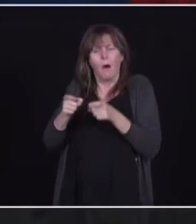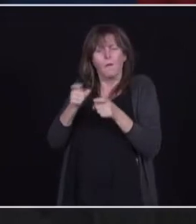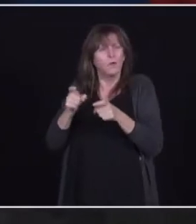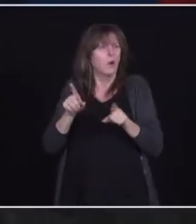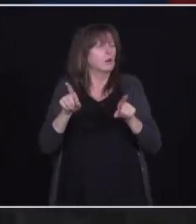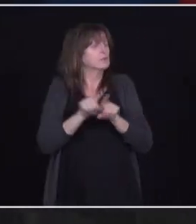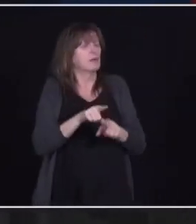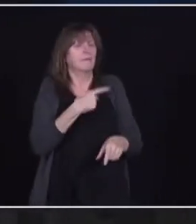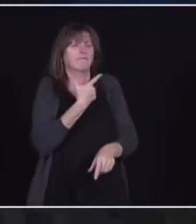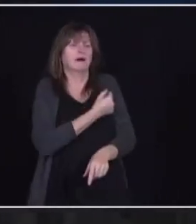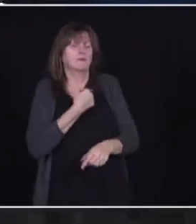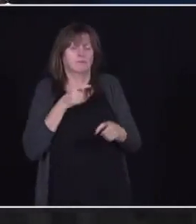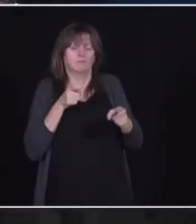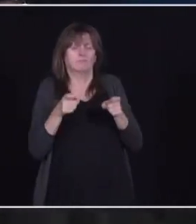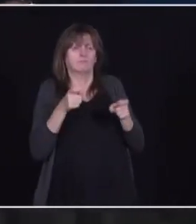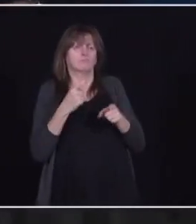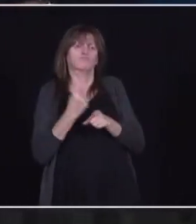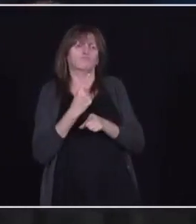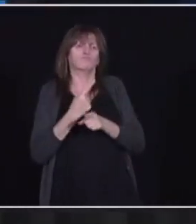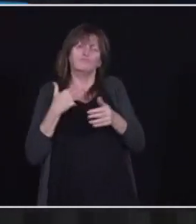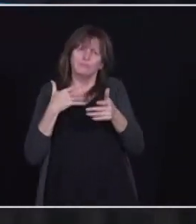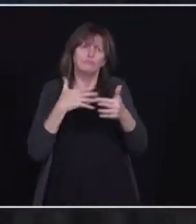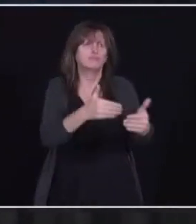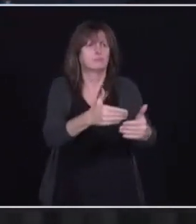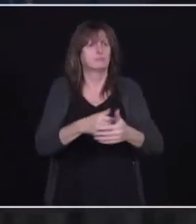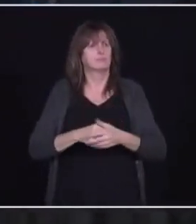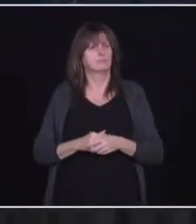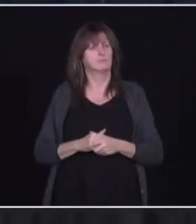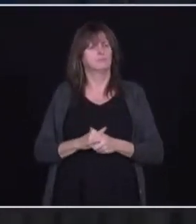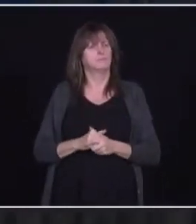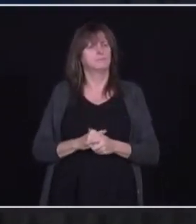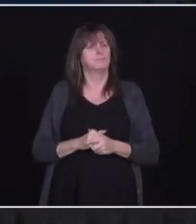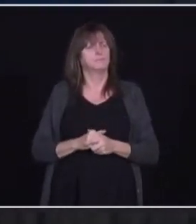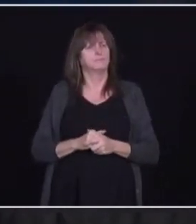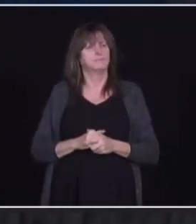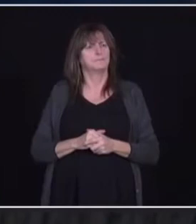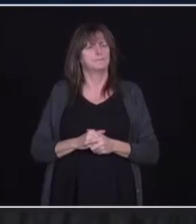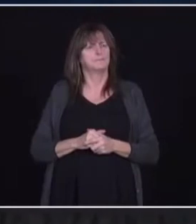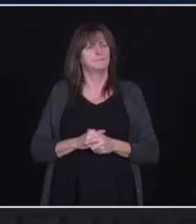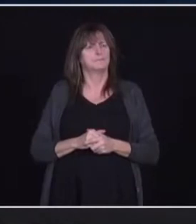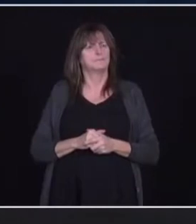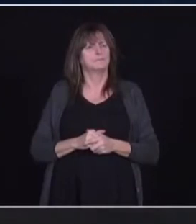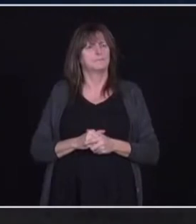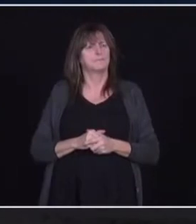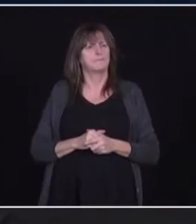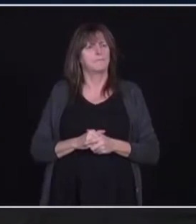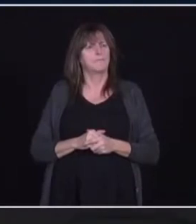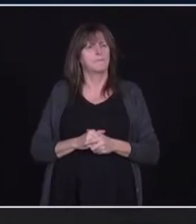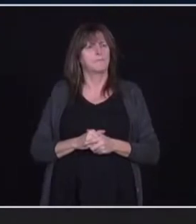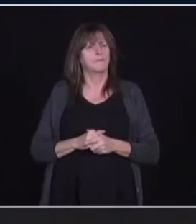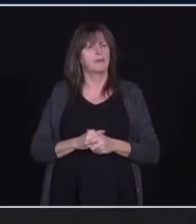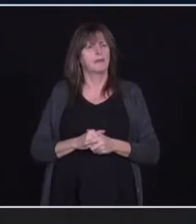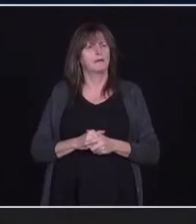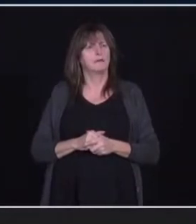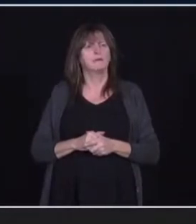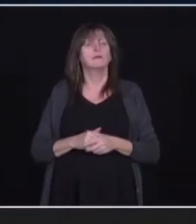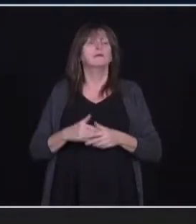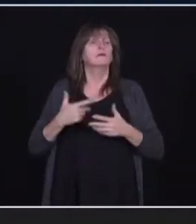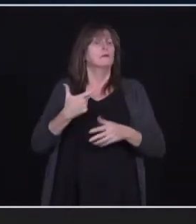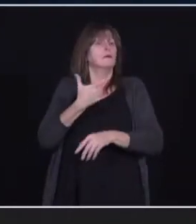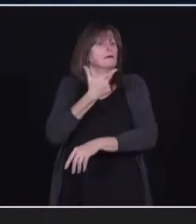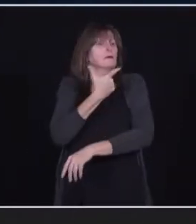Thank you, General Hillier. You know, the truth is that this vaccine is liquid gold at this point. We are getting a very limited